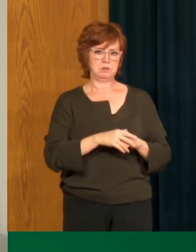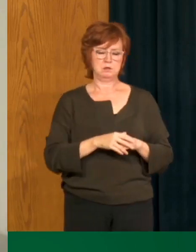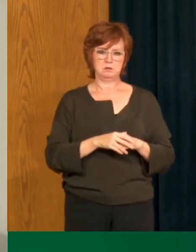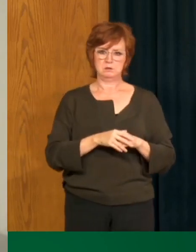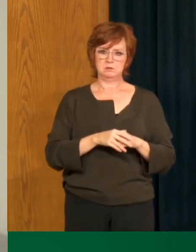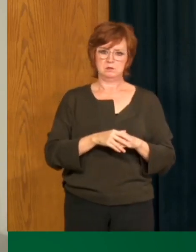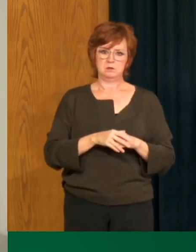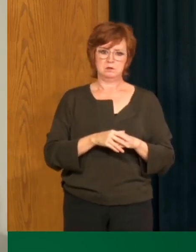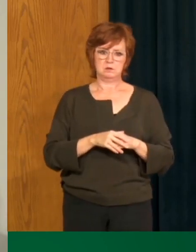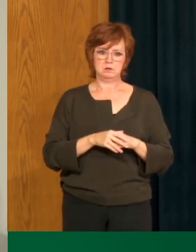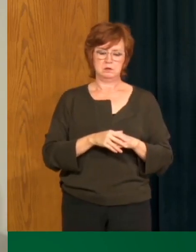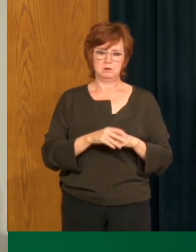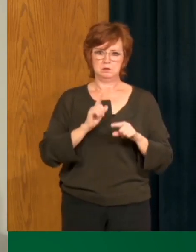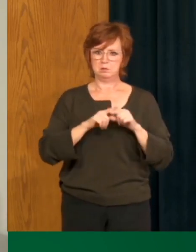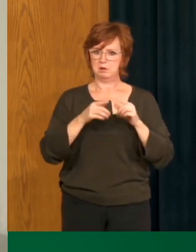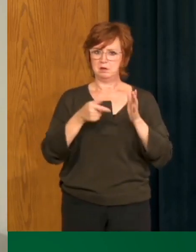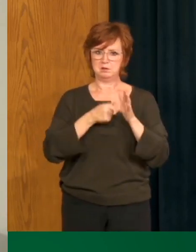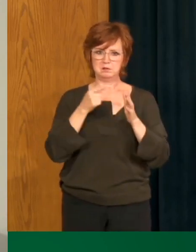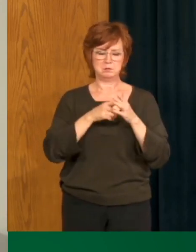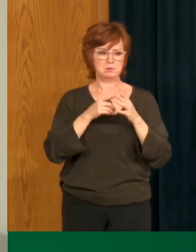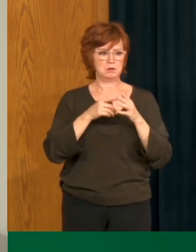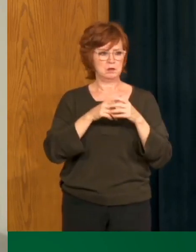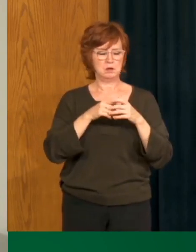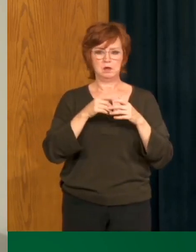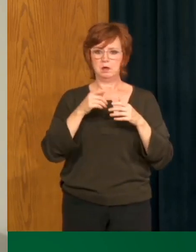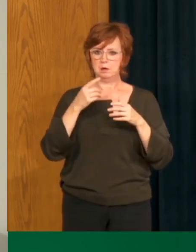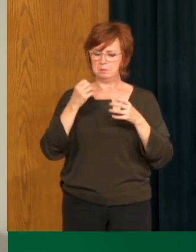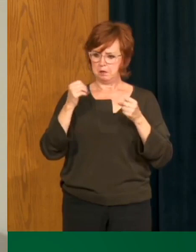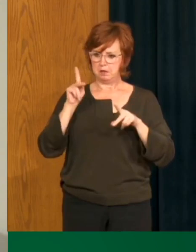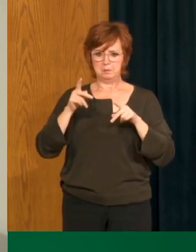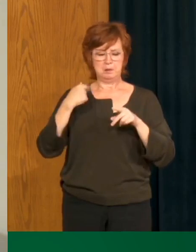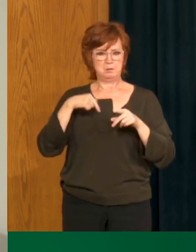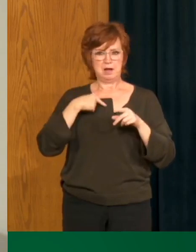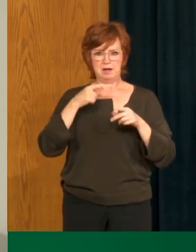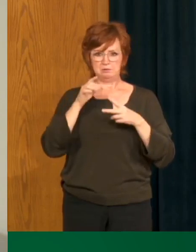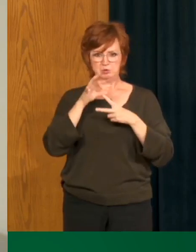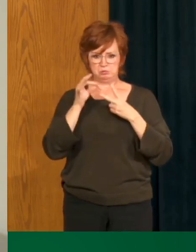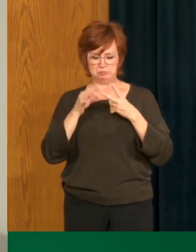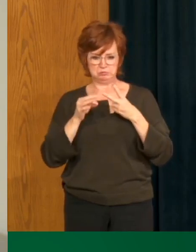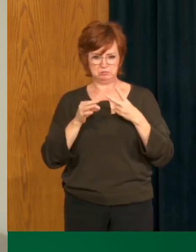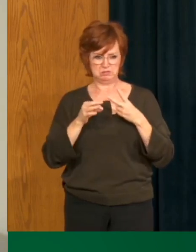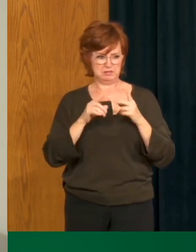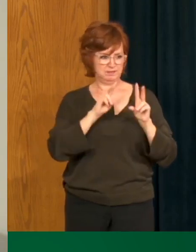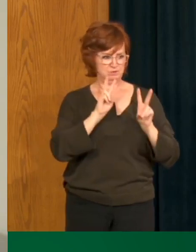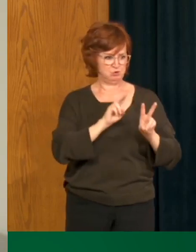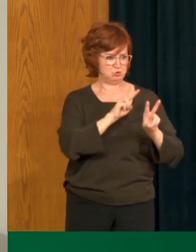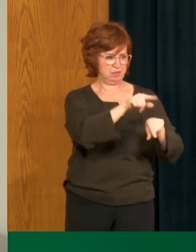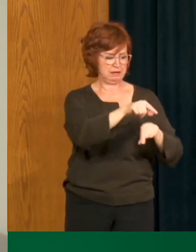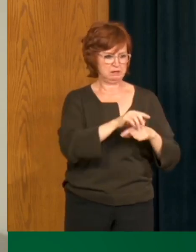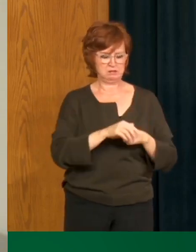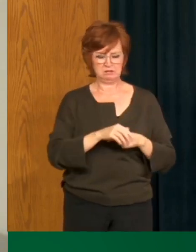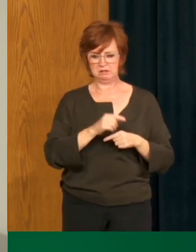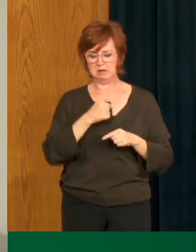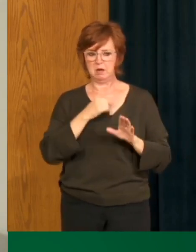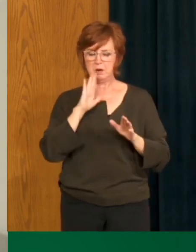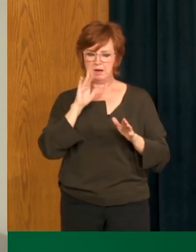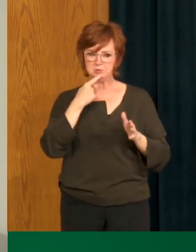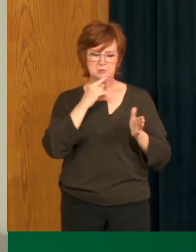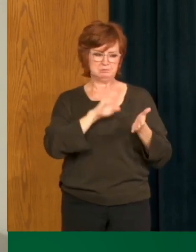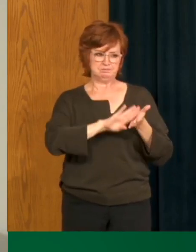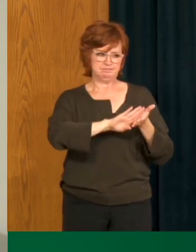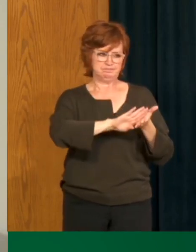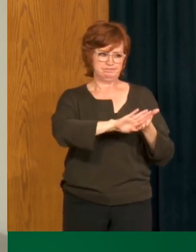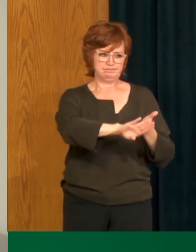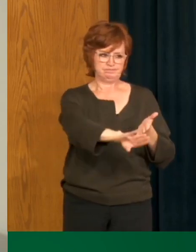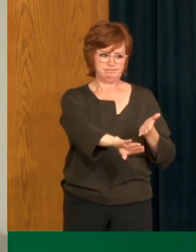did not go to a funeral because we thought we want to keep numbers low, even though we could have gone and expressed our condolences in other ways. And